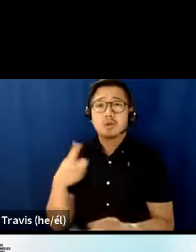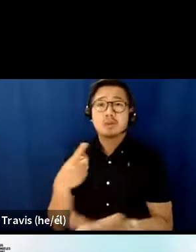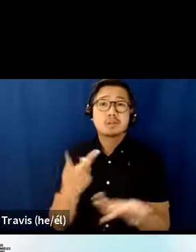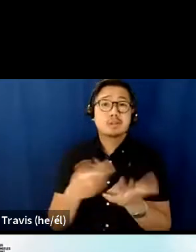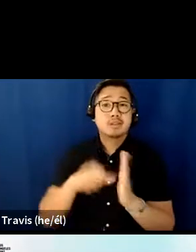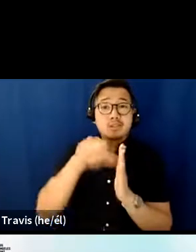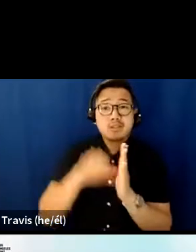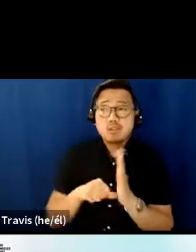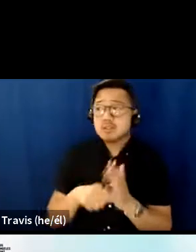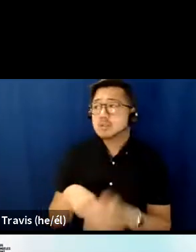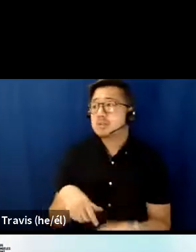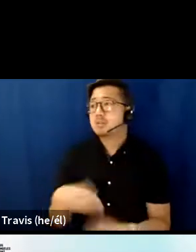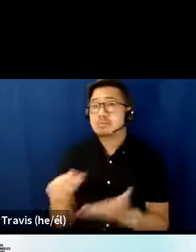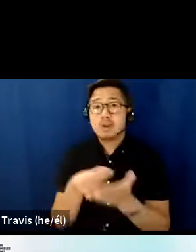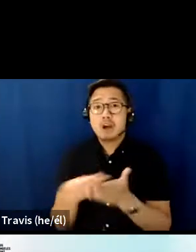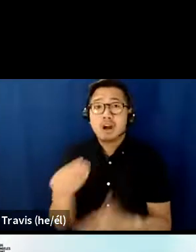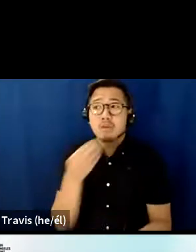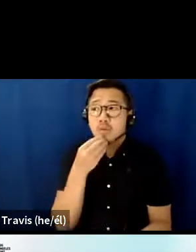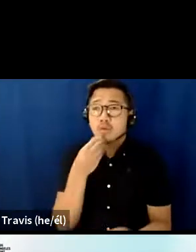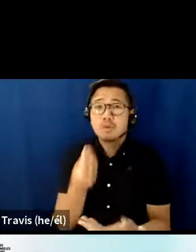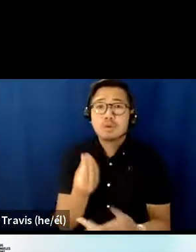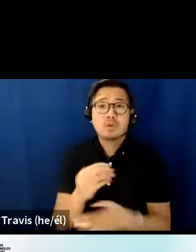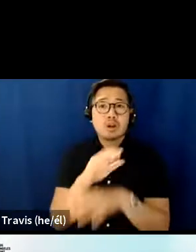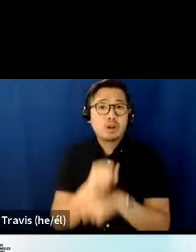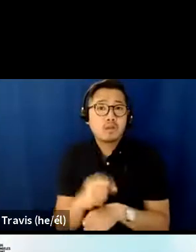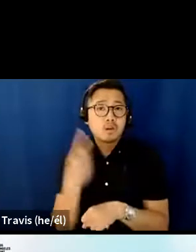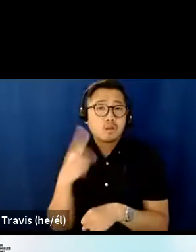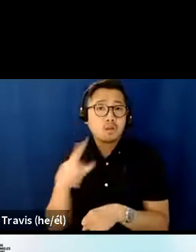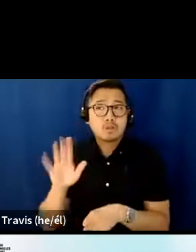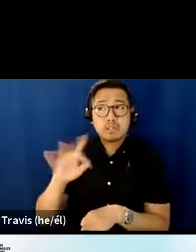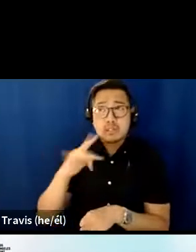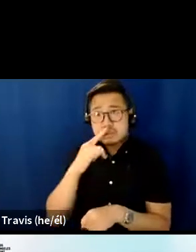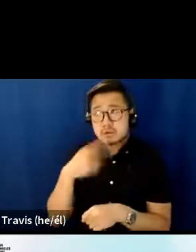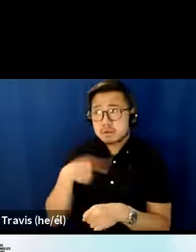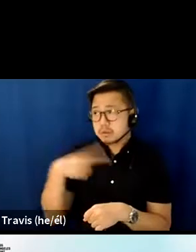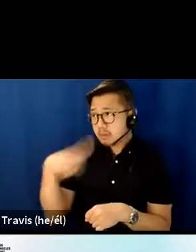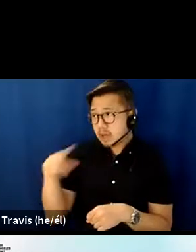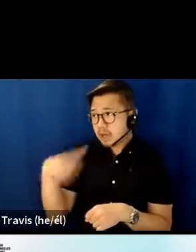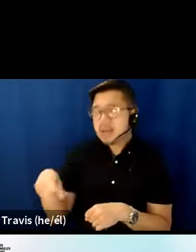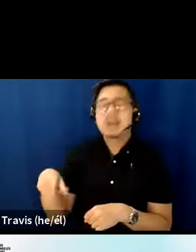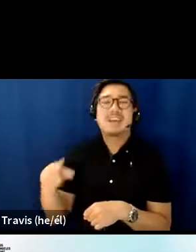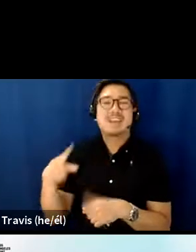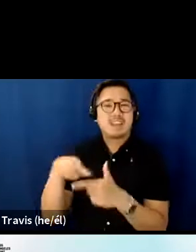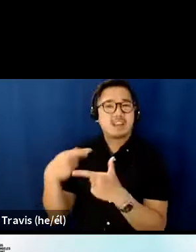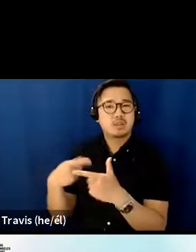an appointment for their child? And that began a